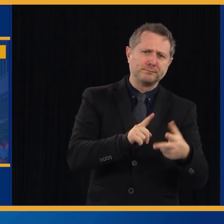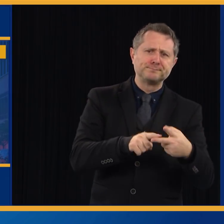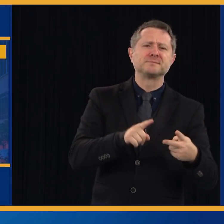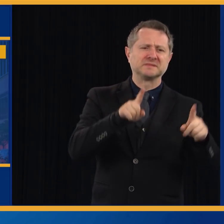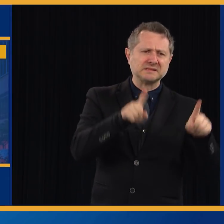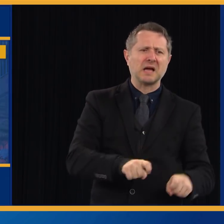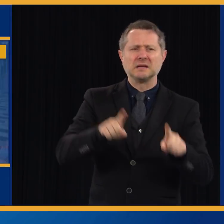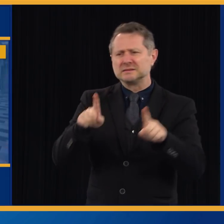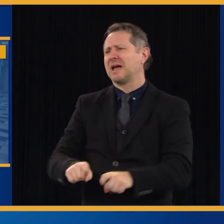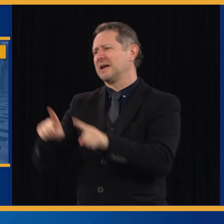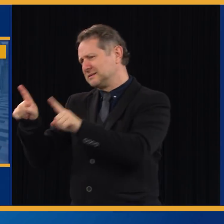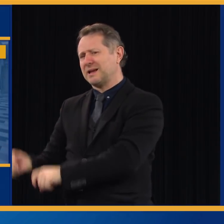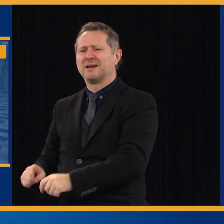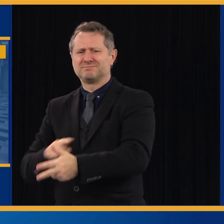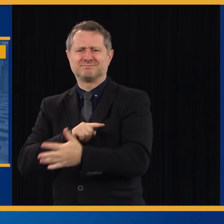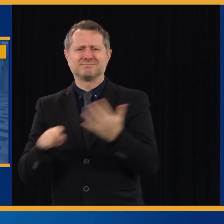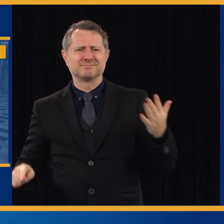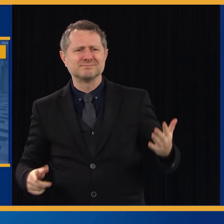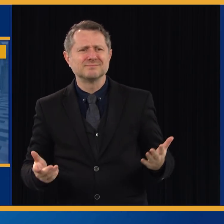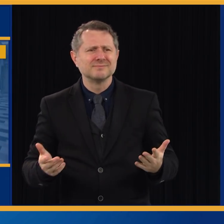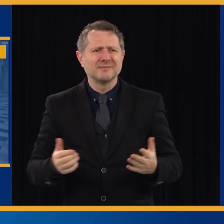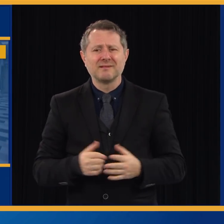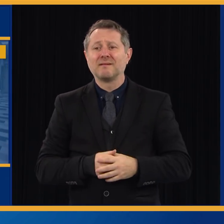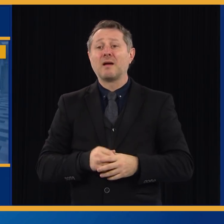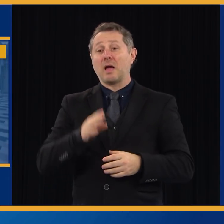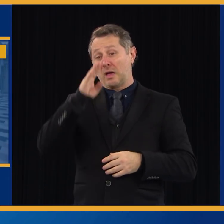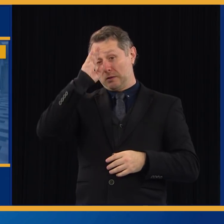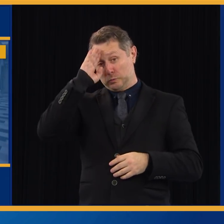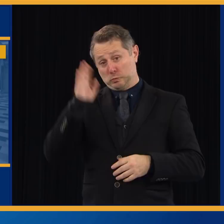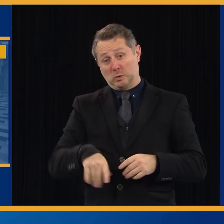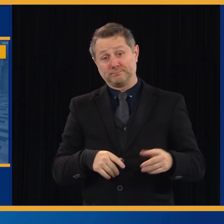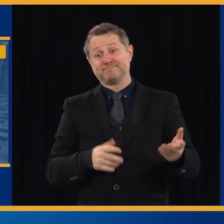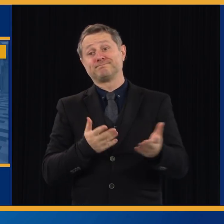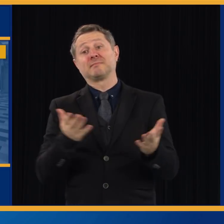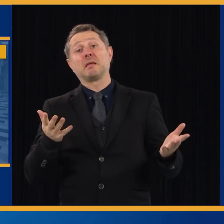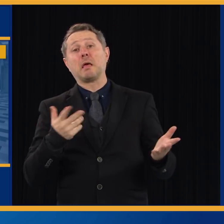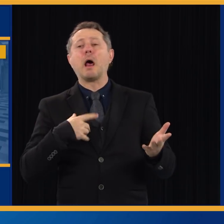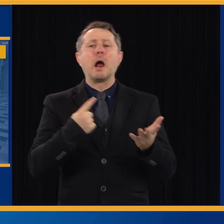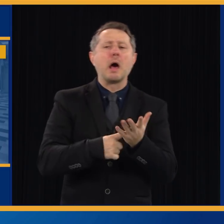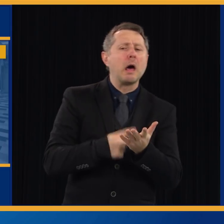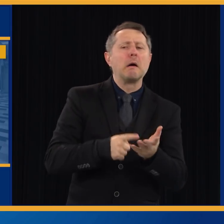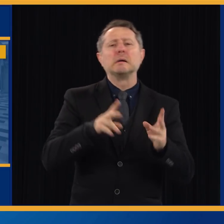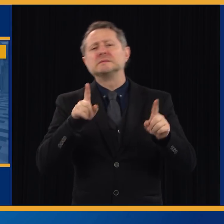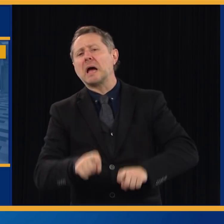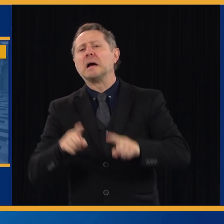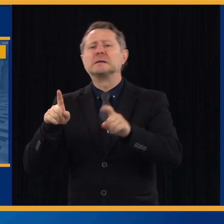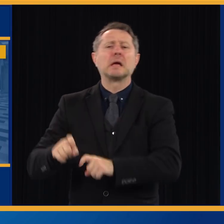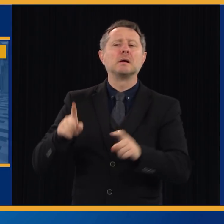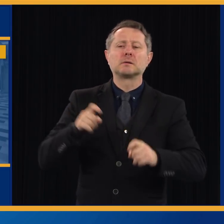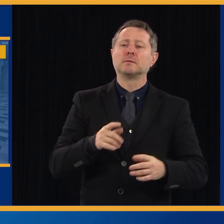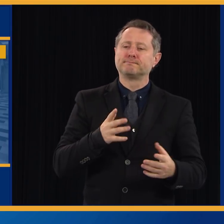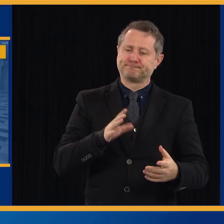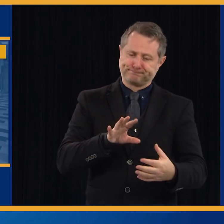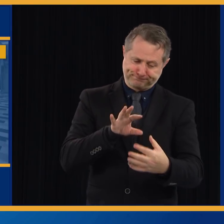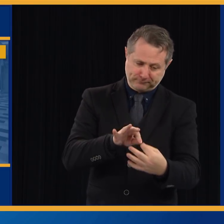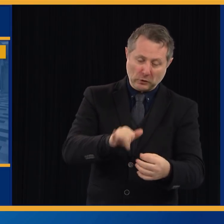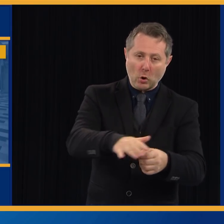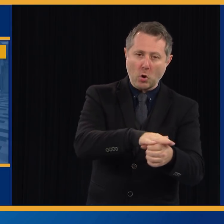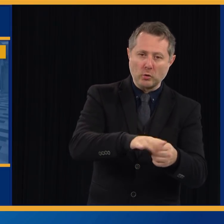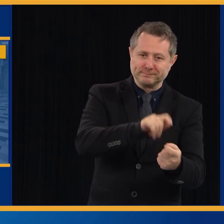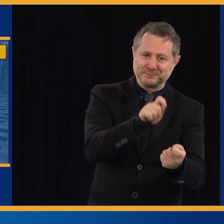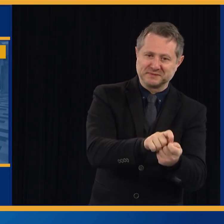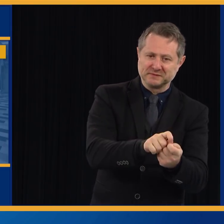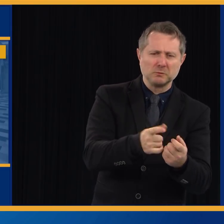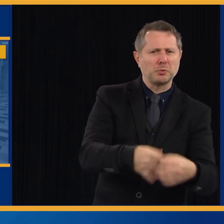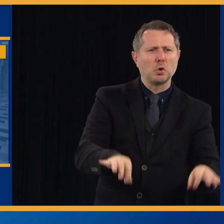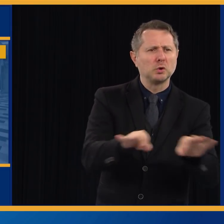a granular topic, but it's important. We're also going to have a